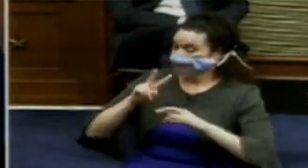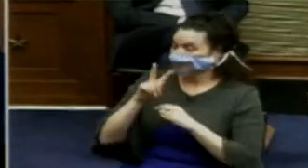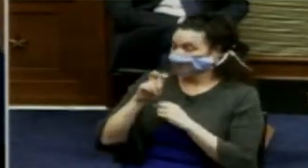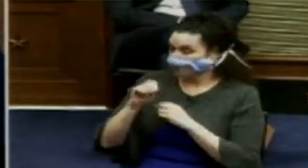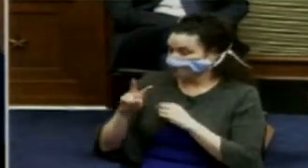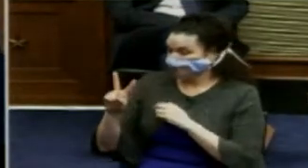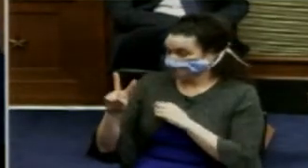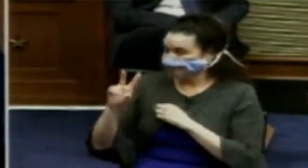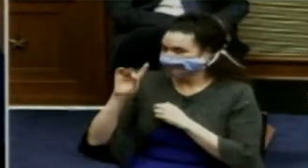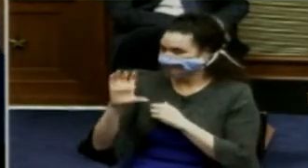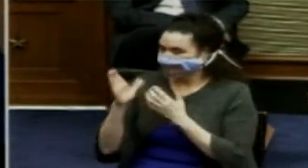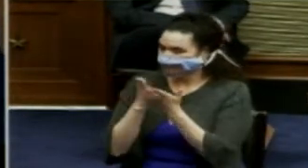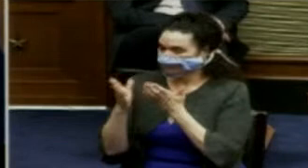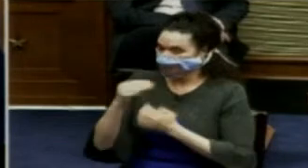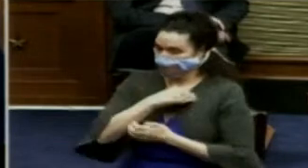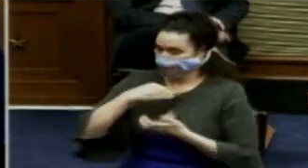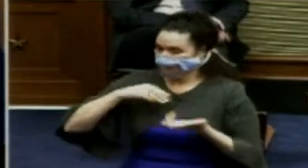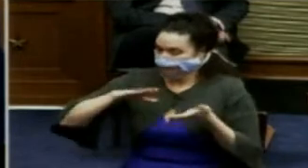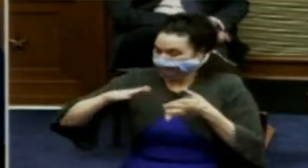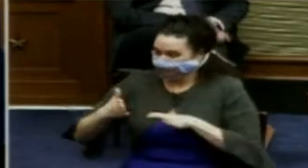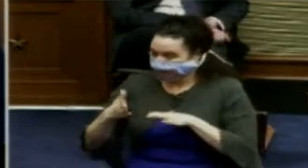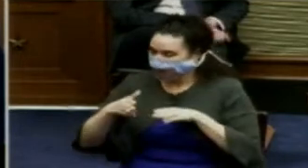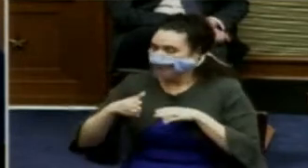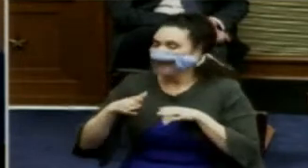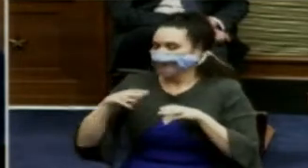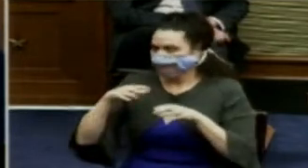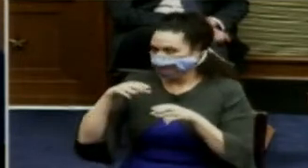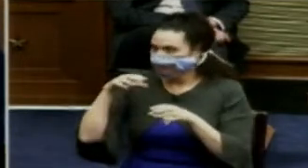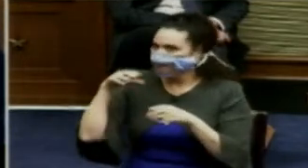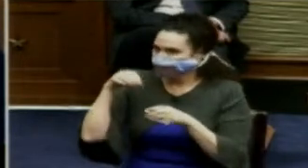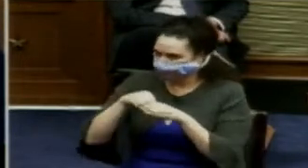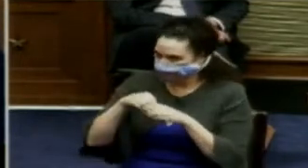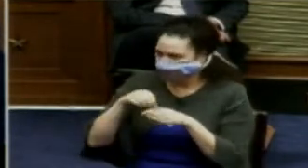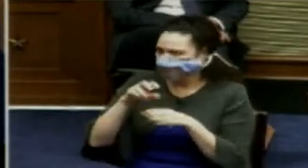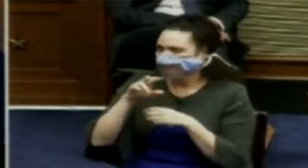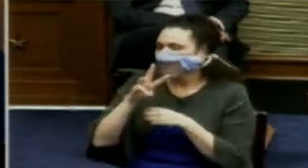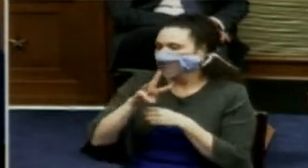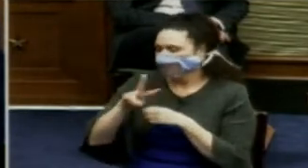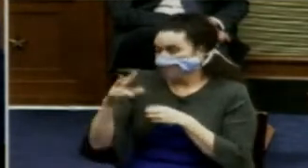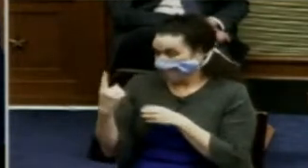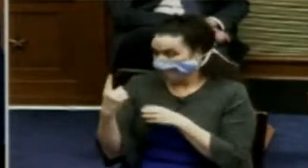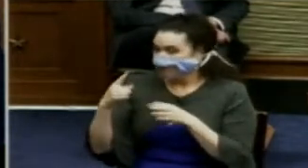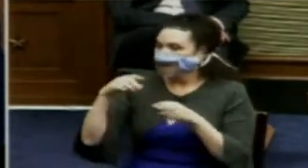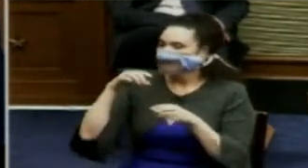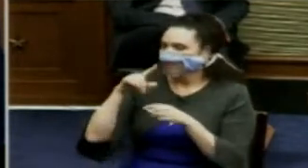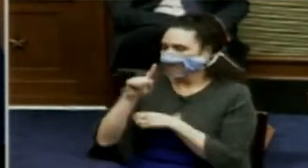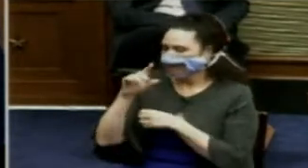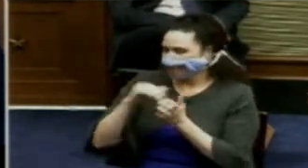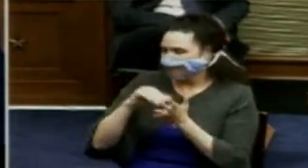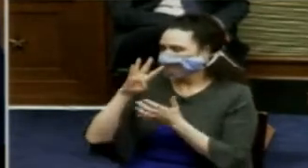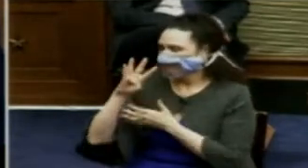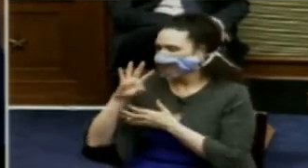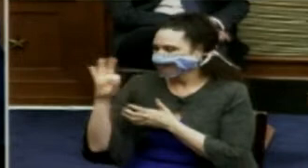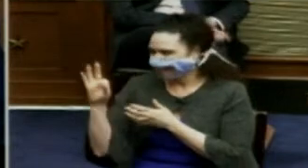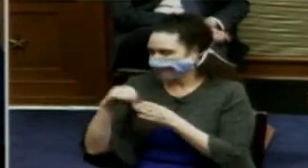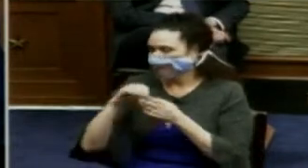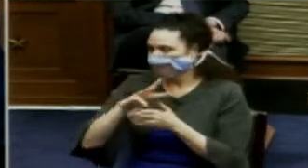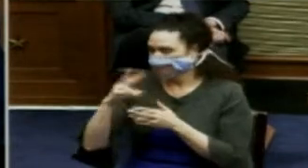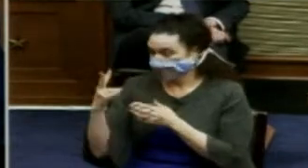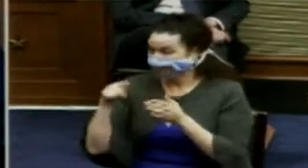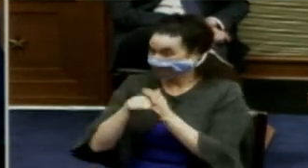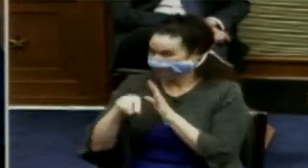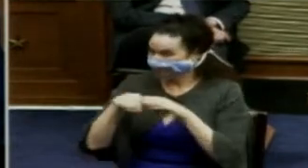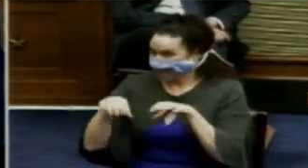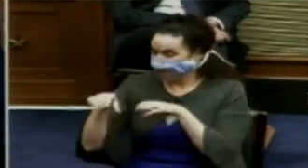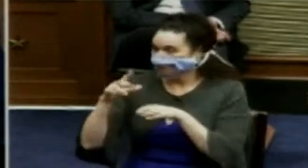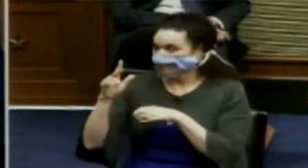died in combat in World War I. In World War II, 1,449 were killed in action. In the Korean War,